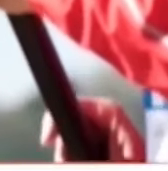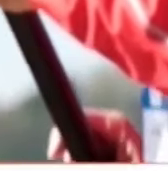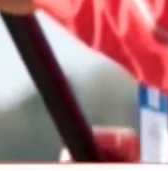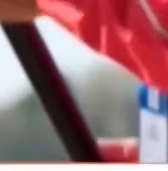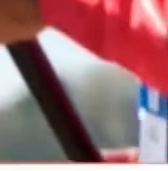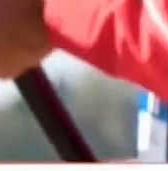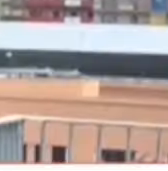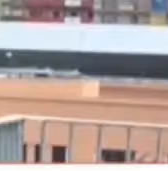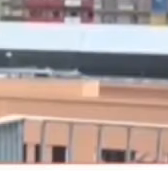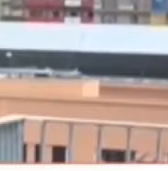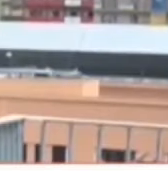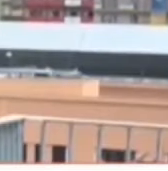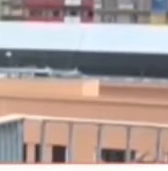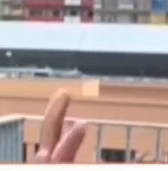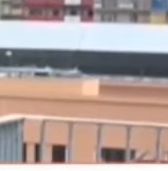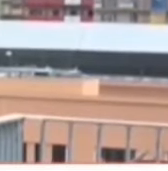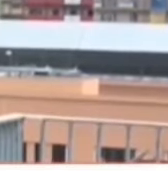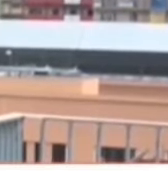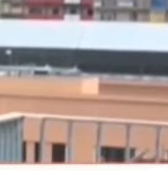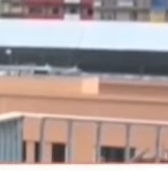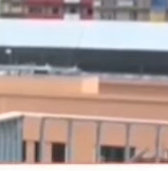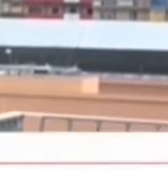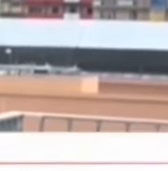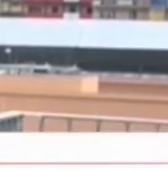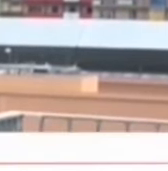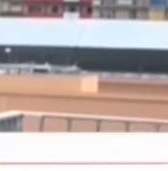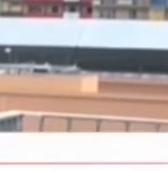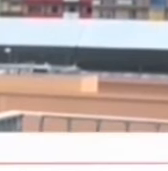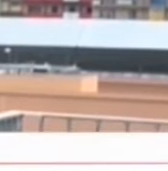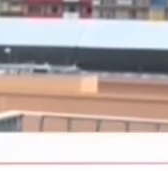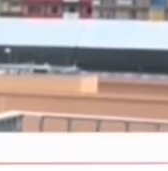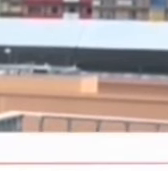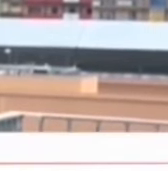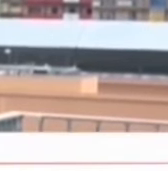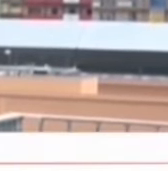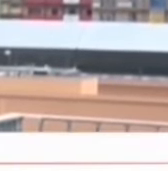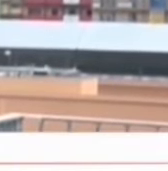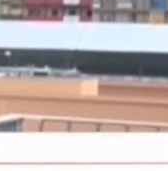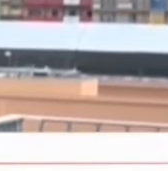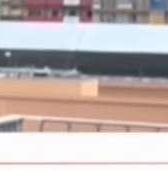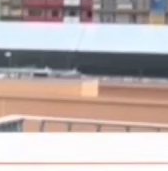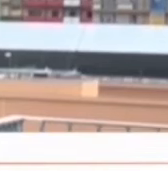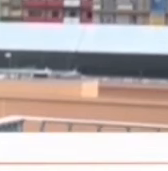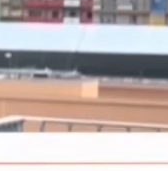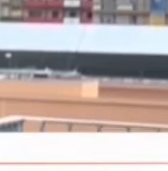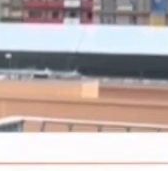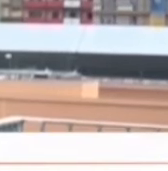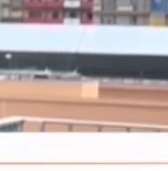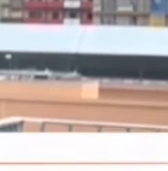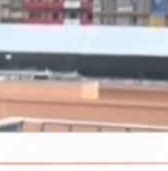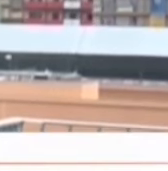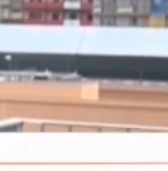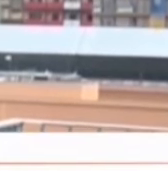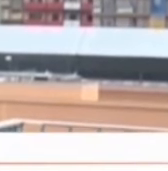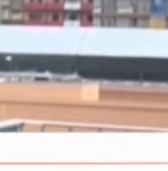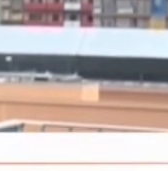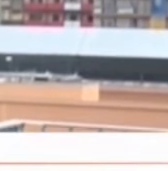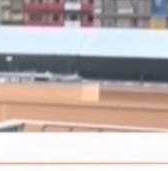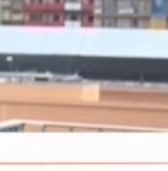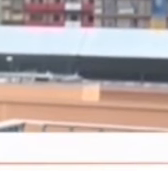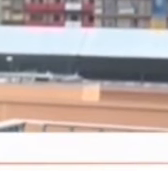wonderful experience. But I'm also excited to start a new period of life. In terms of rowing, I do plan to retire